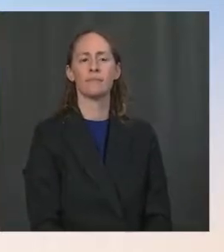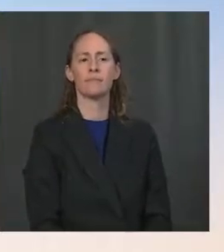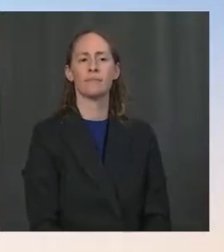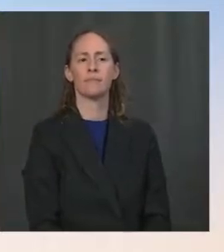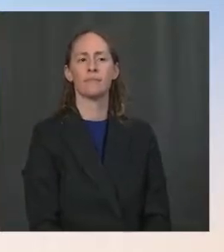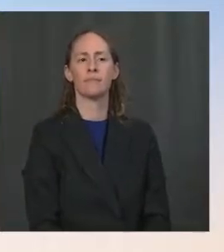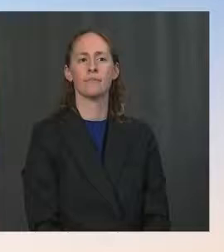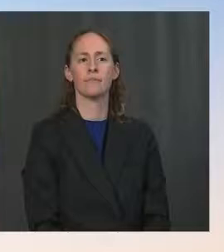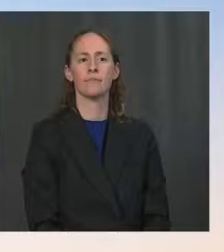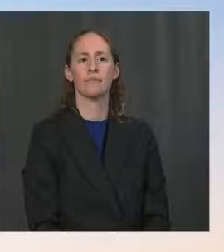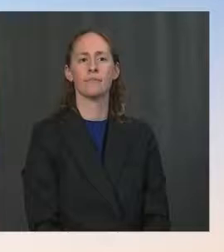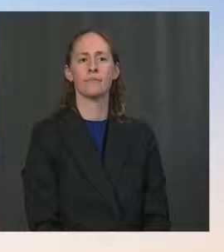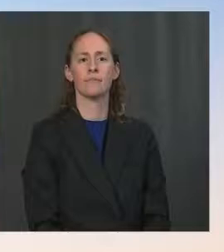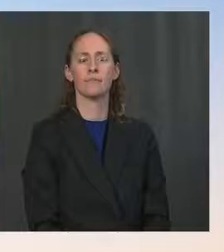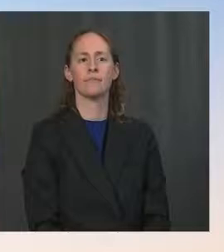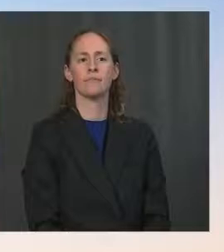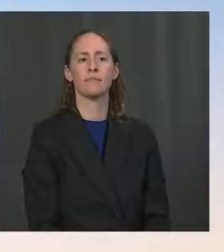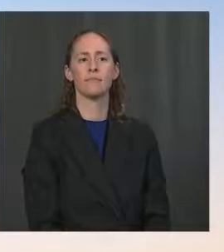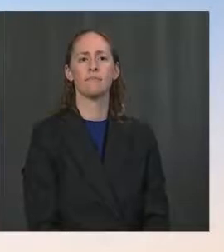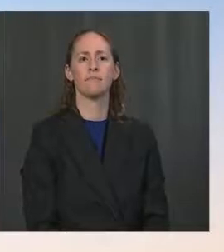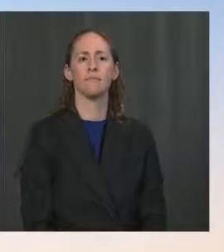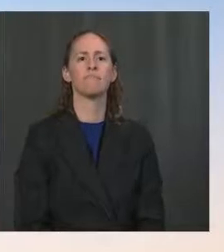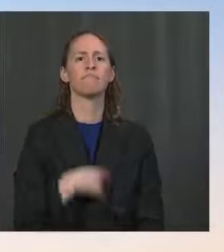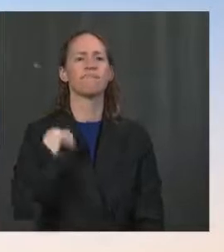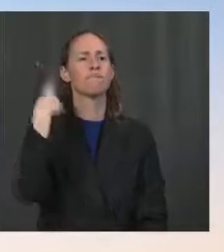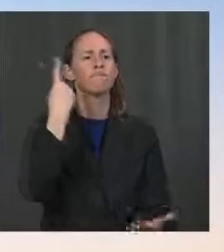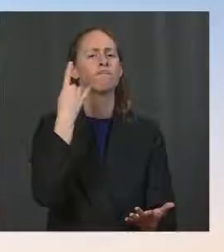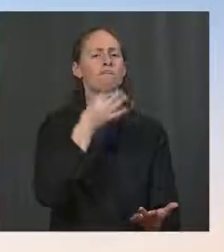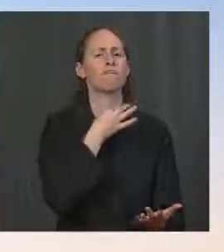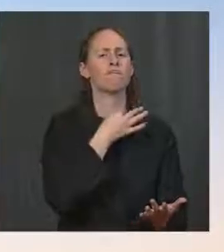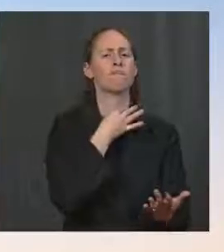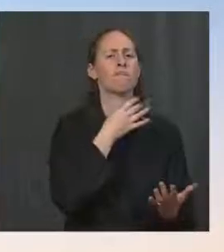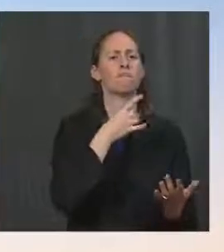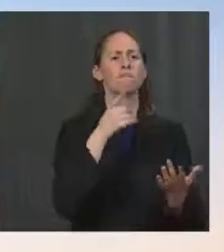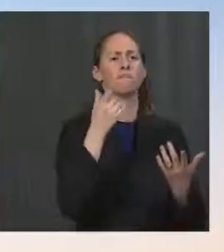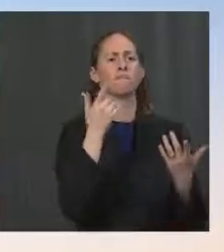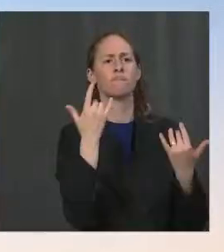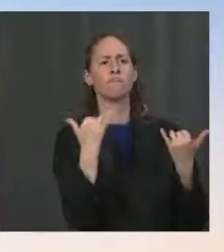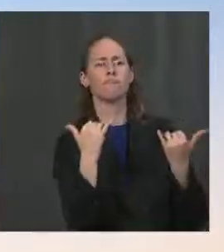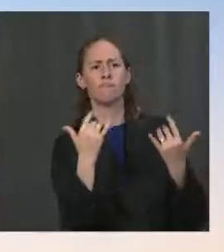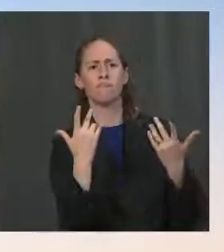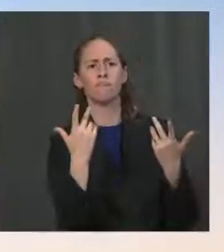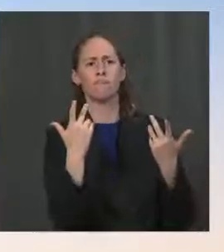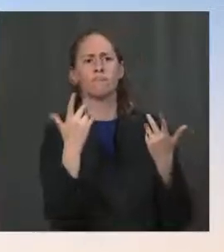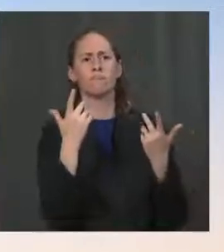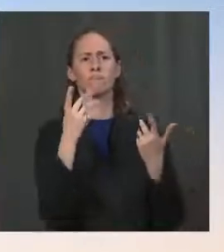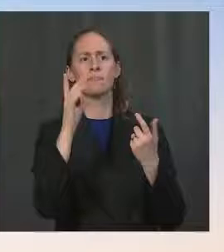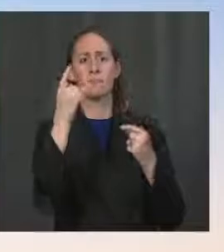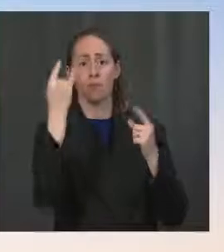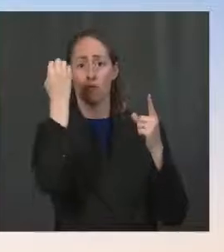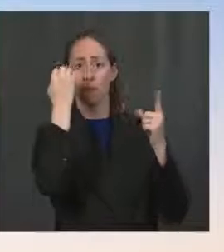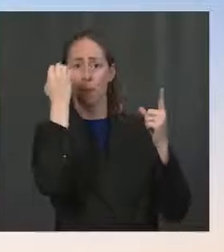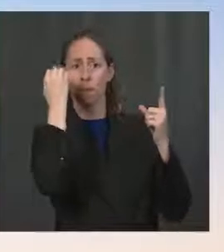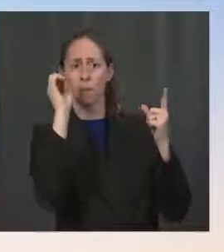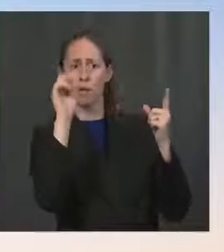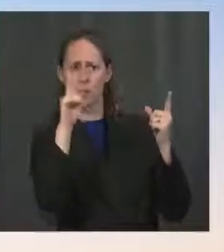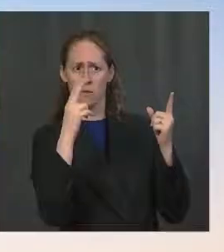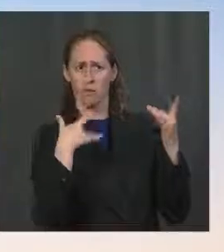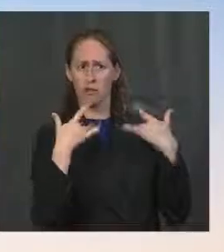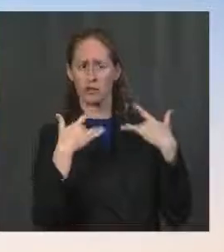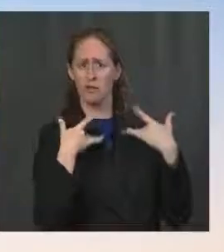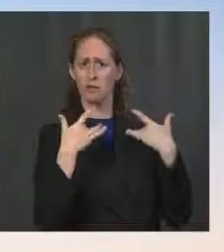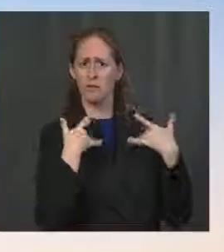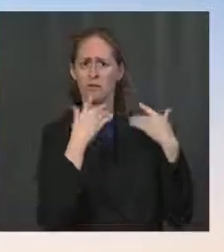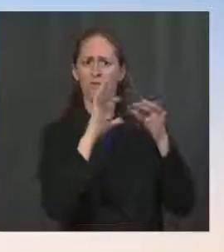was managed affect our relationship with the EU, considering some of the concerns on the pullout weren't listened to and the U.S. hasn't removed certain